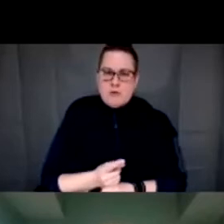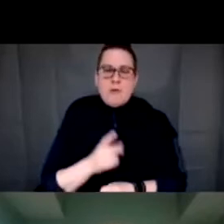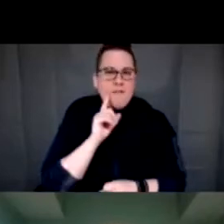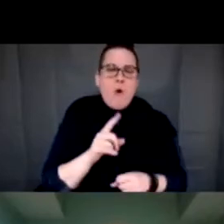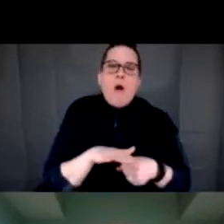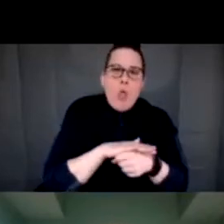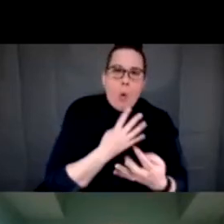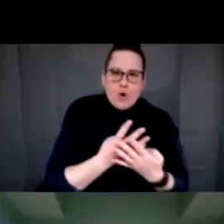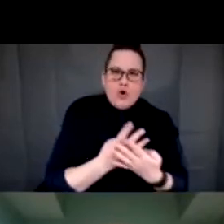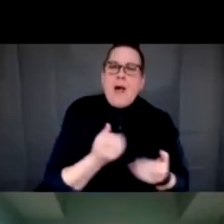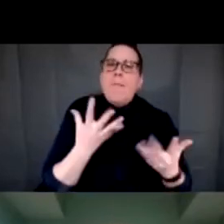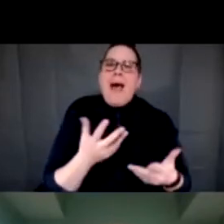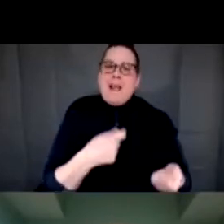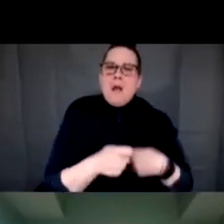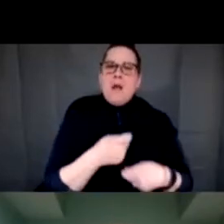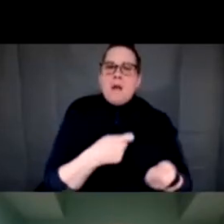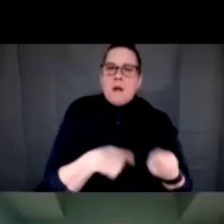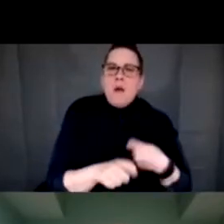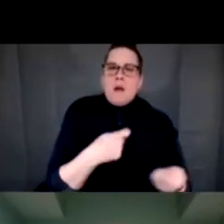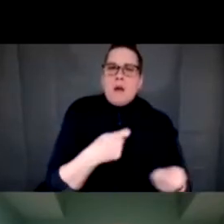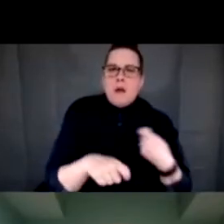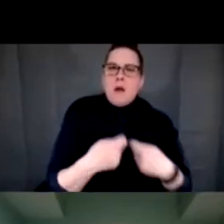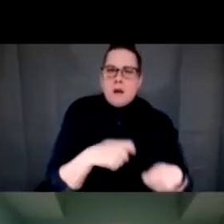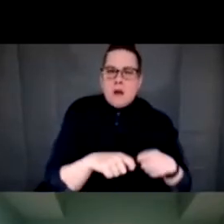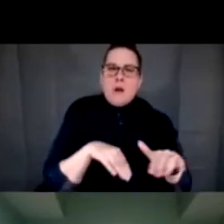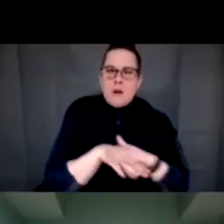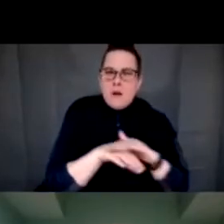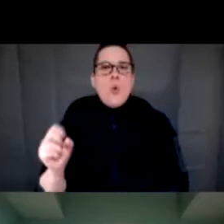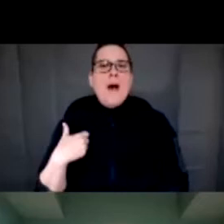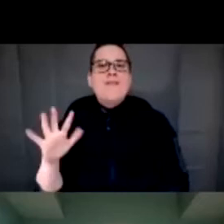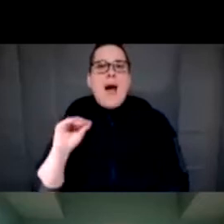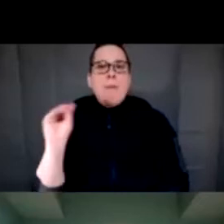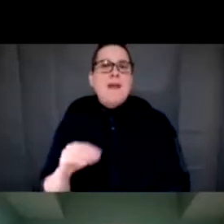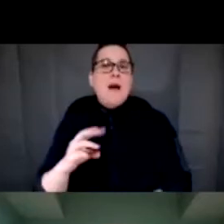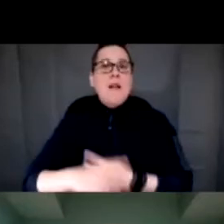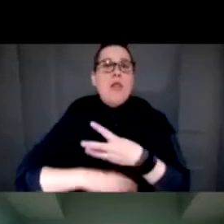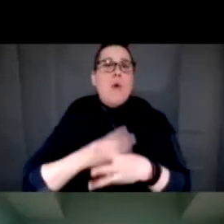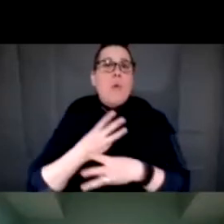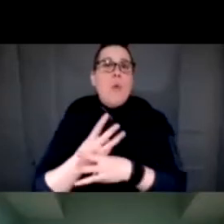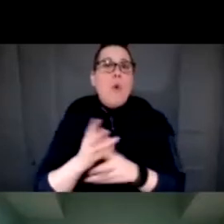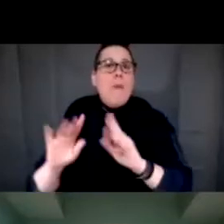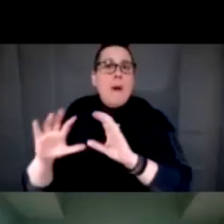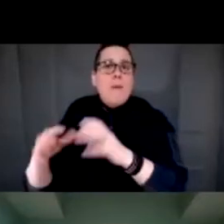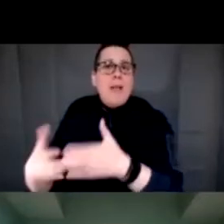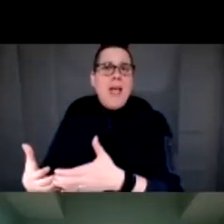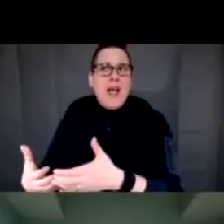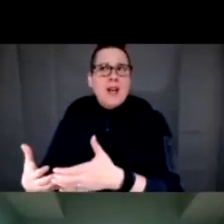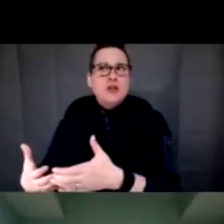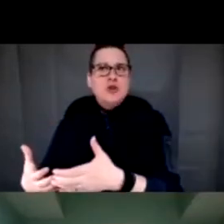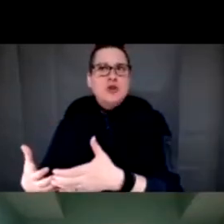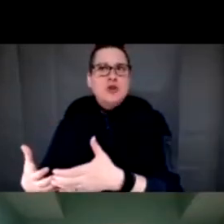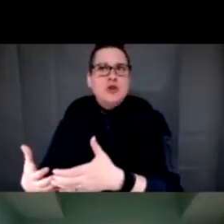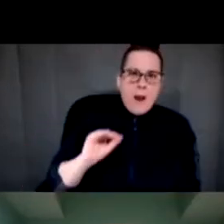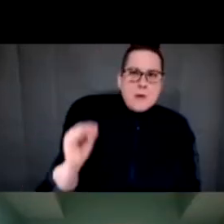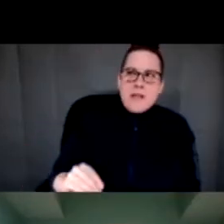jail churn. The US has 5% of the world's population, but it incorporates 25% of